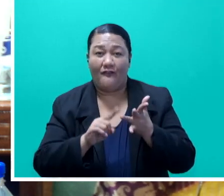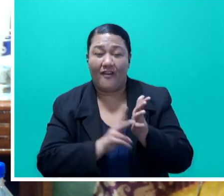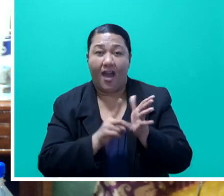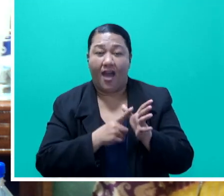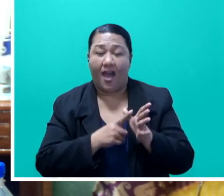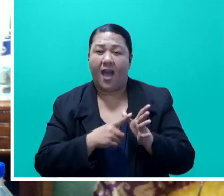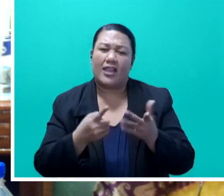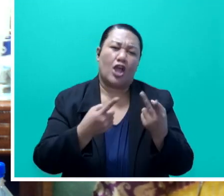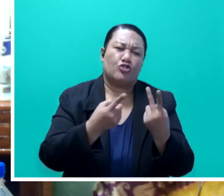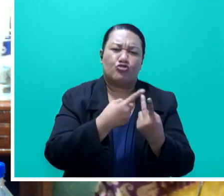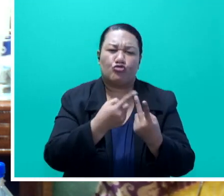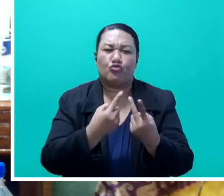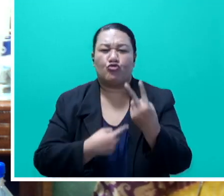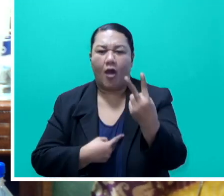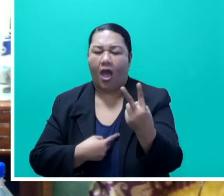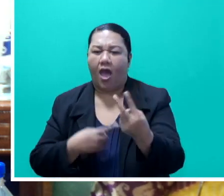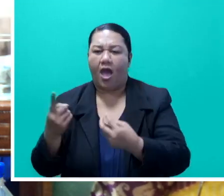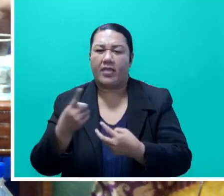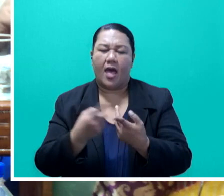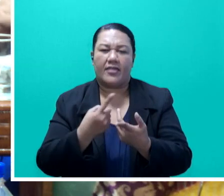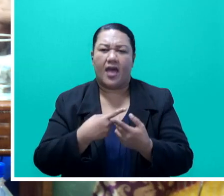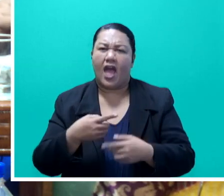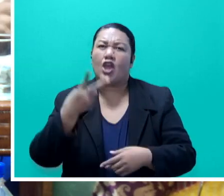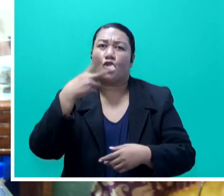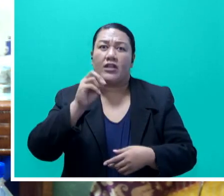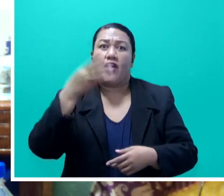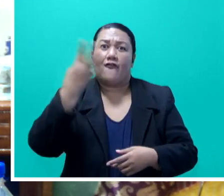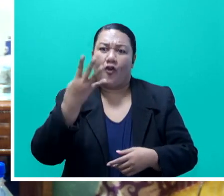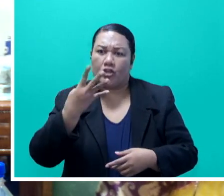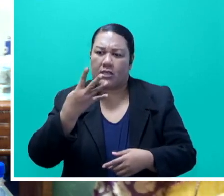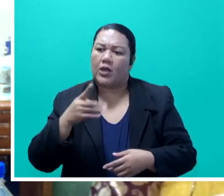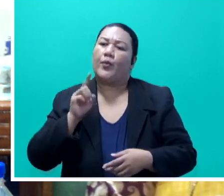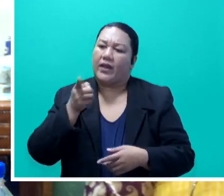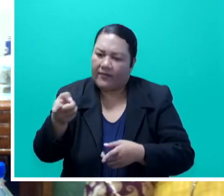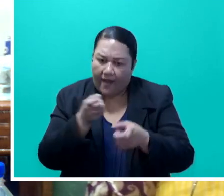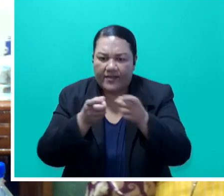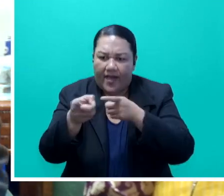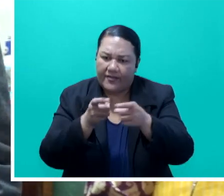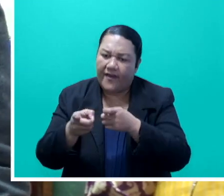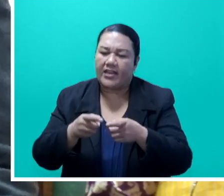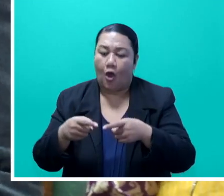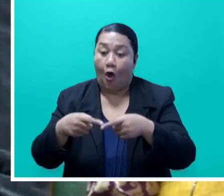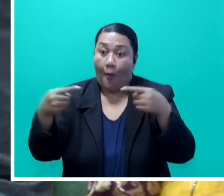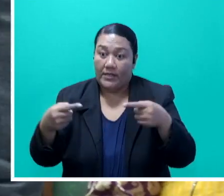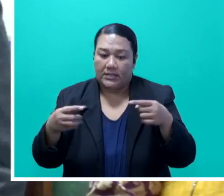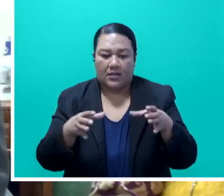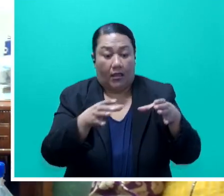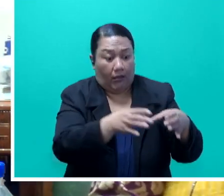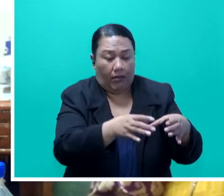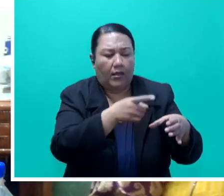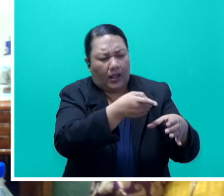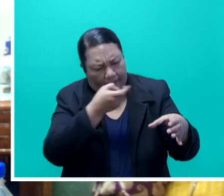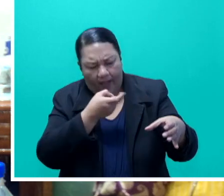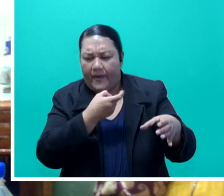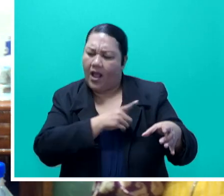colleagues, we have been inviting them since 2014. They bothered not to come. They would have heard not just from us, but from the